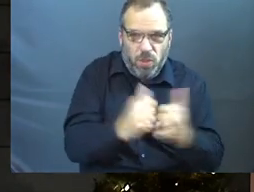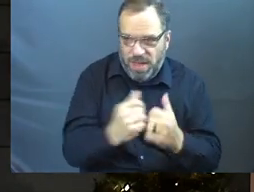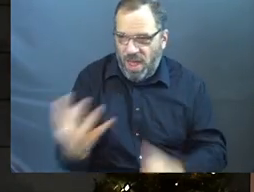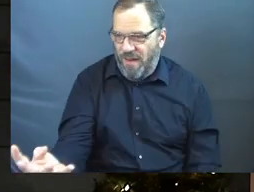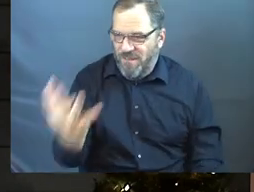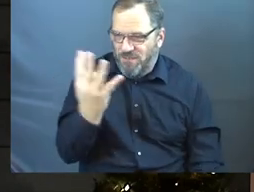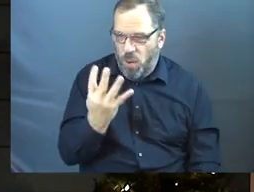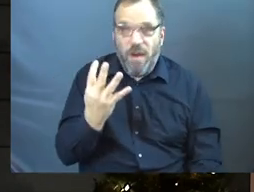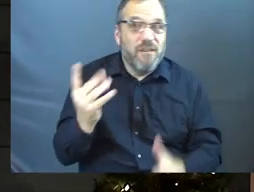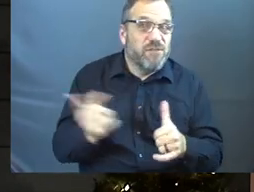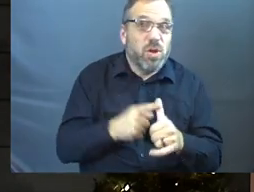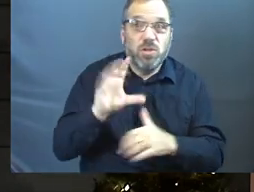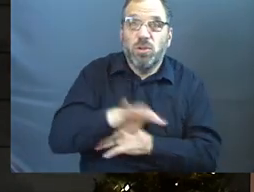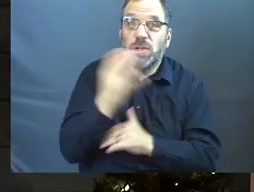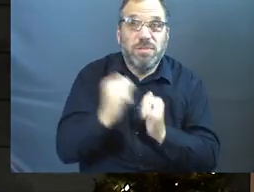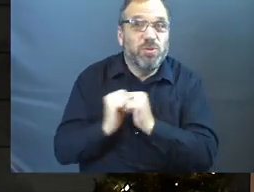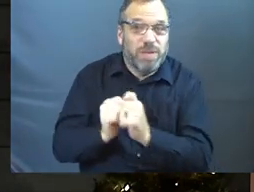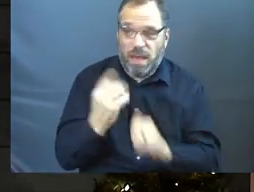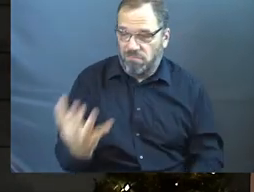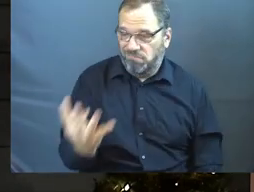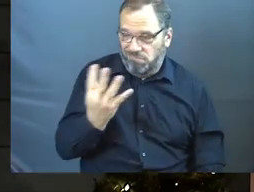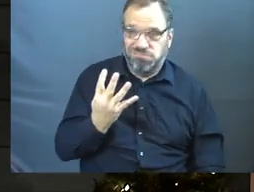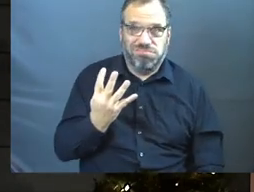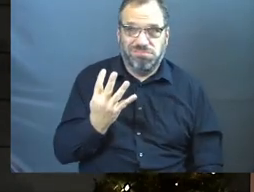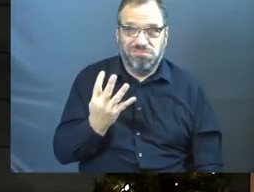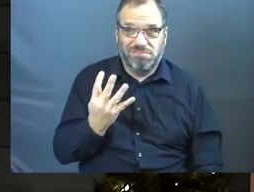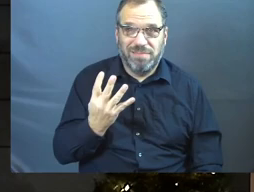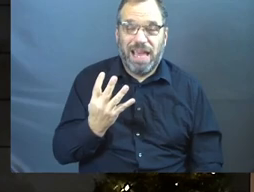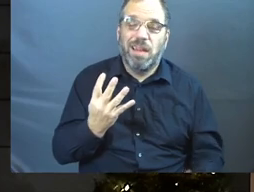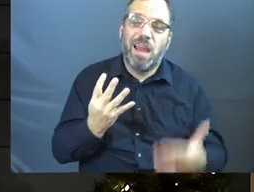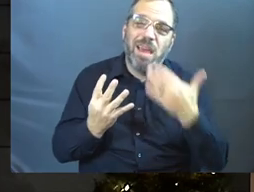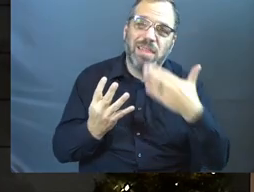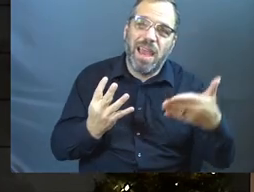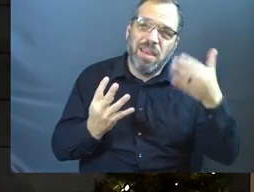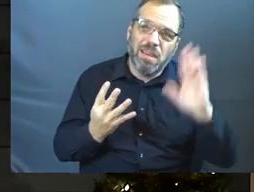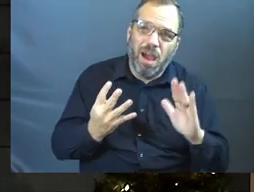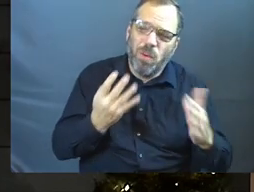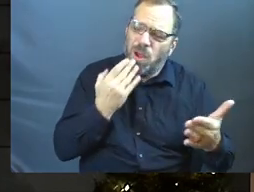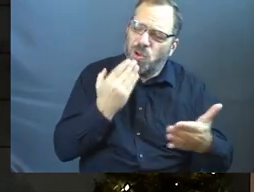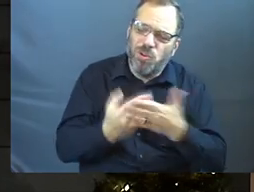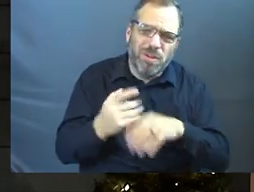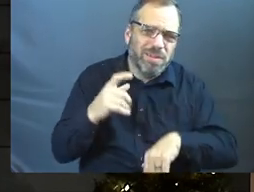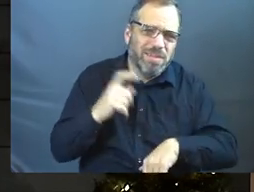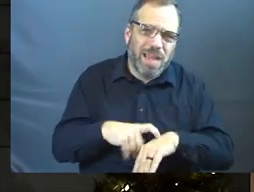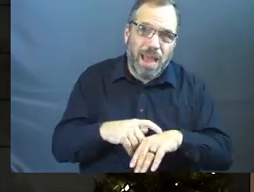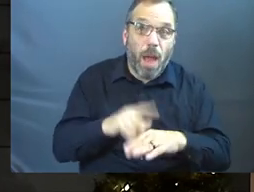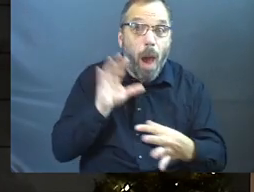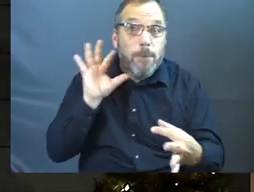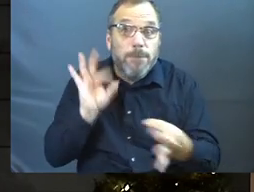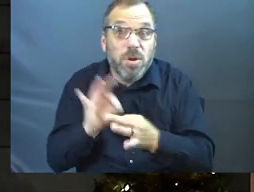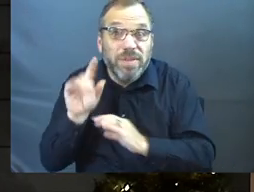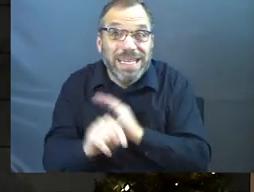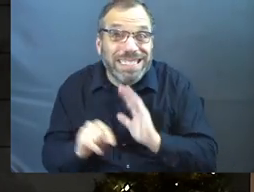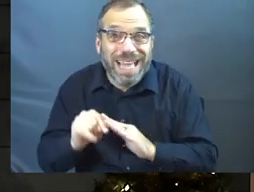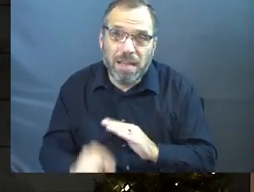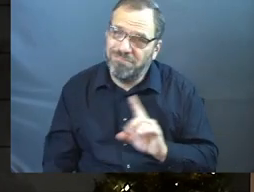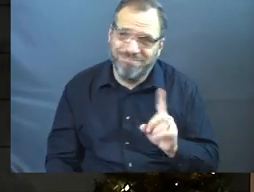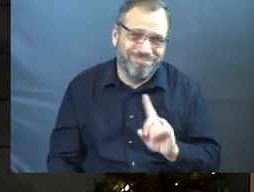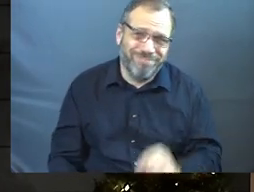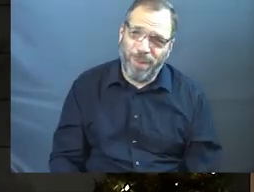for the first Christmas in years, y'all. It was beautiful, and I'm thankful to God for it. We had a great time. Was it a perfect time?